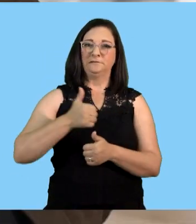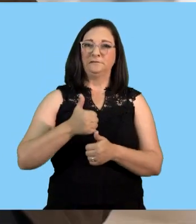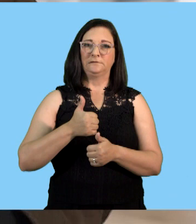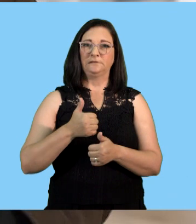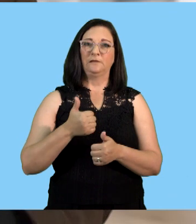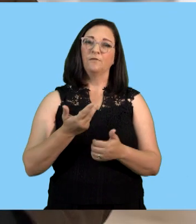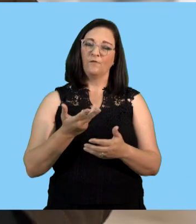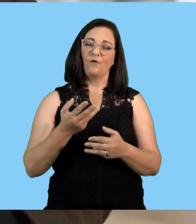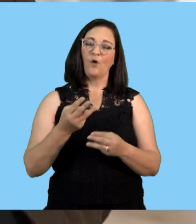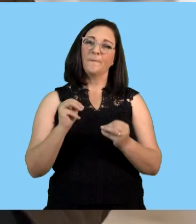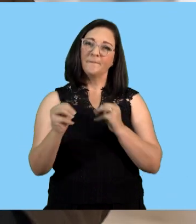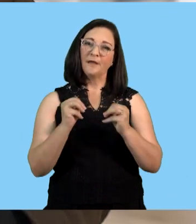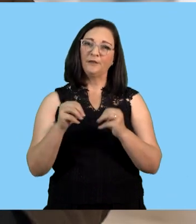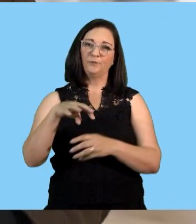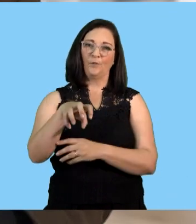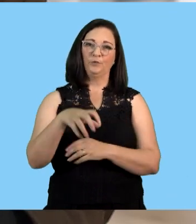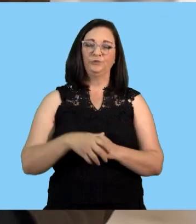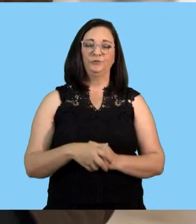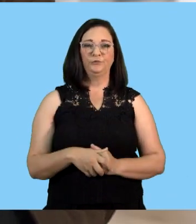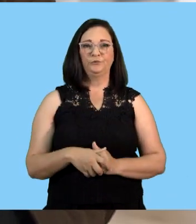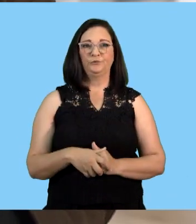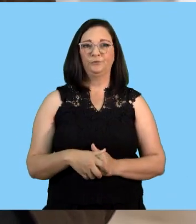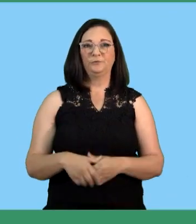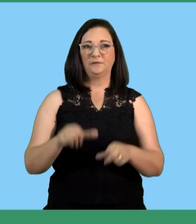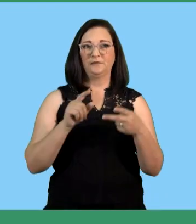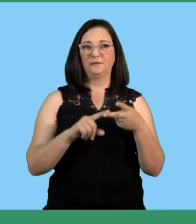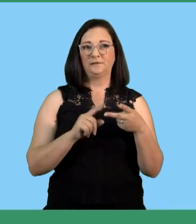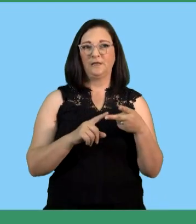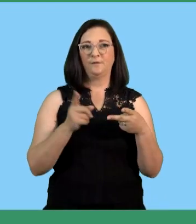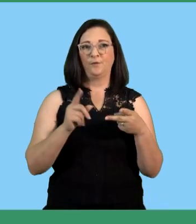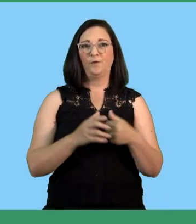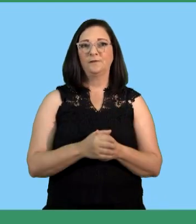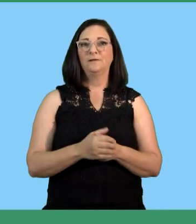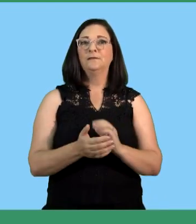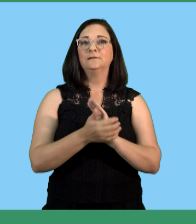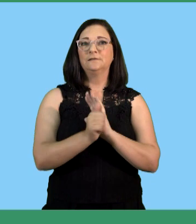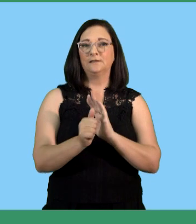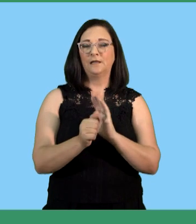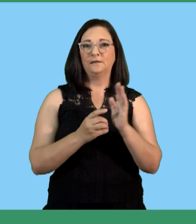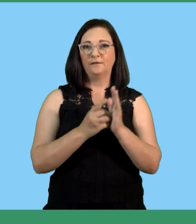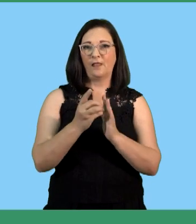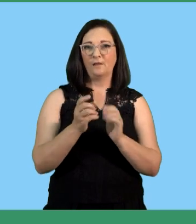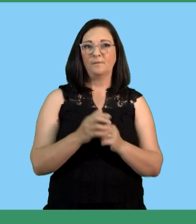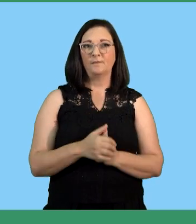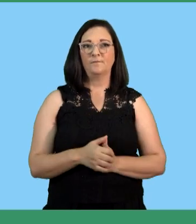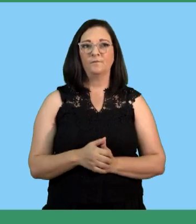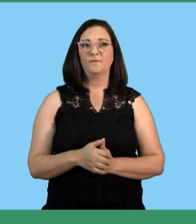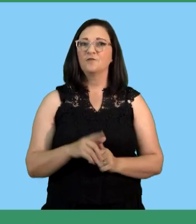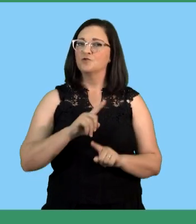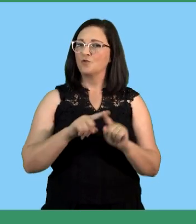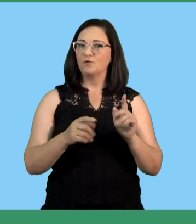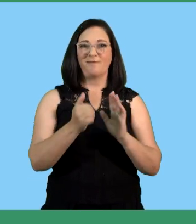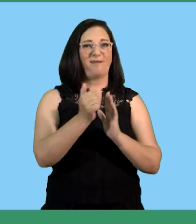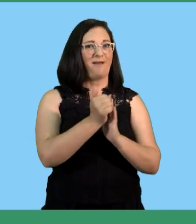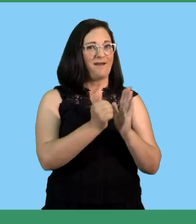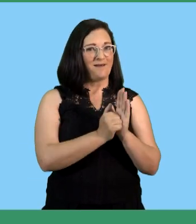senior management position. Then we move on to the second one. Second one is skills development. I hope you can see this is not an